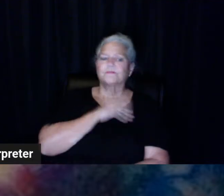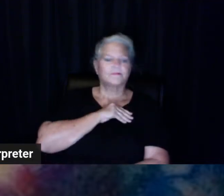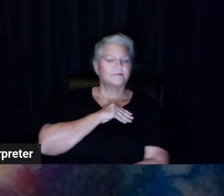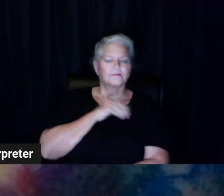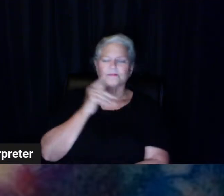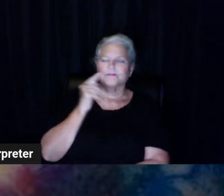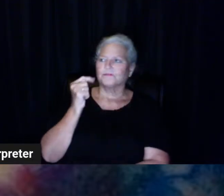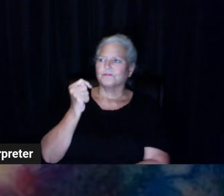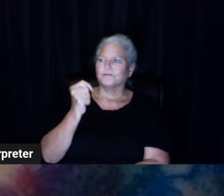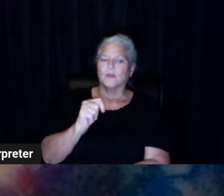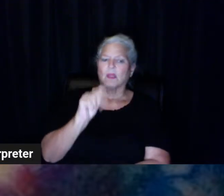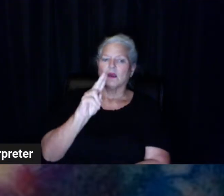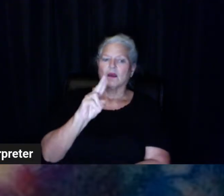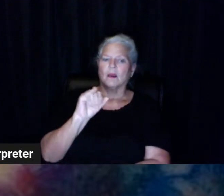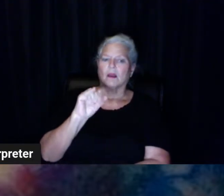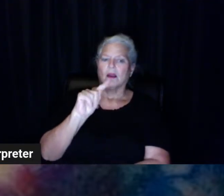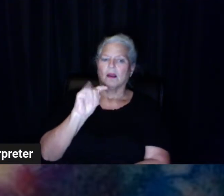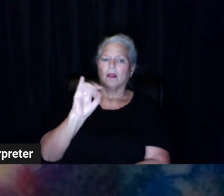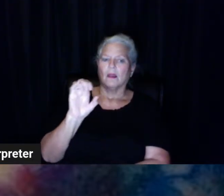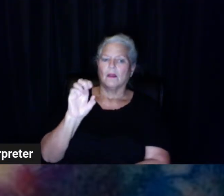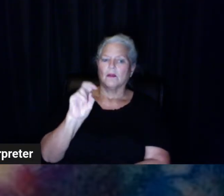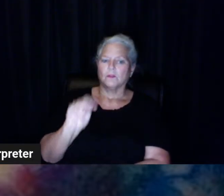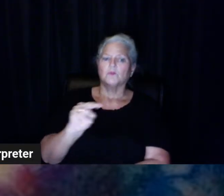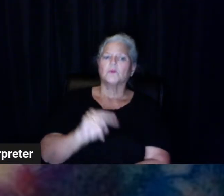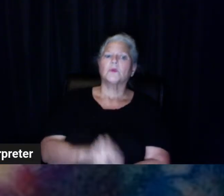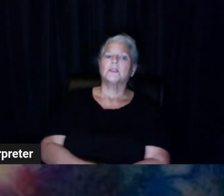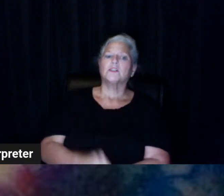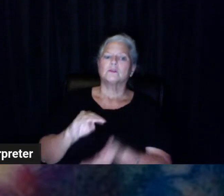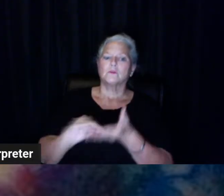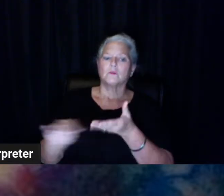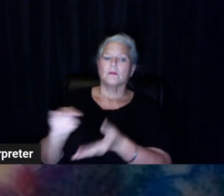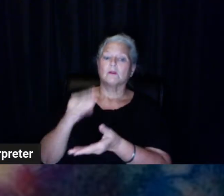So I may just go get a PhD in criminal justice instead.